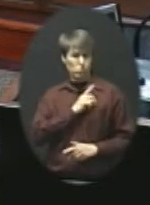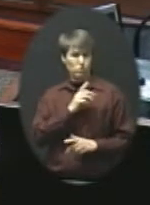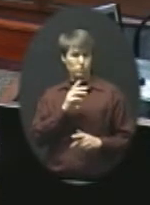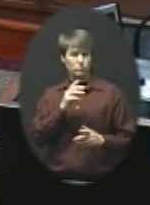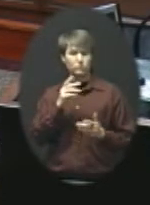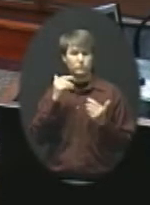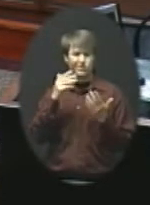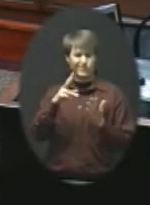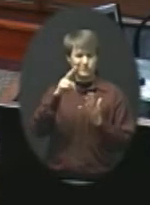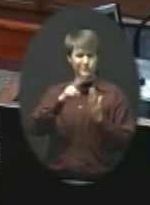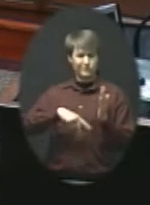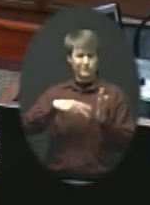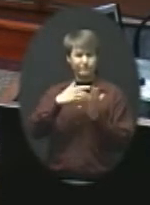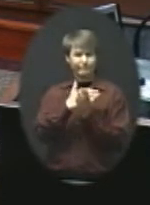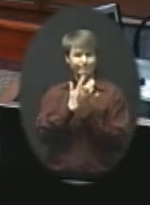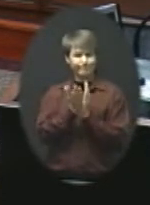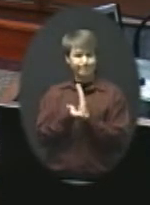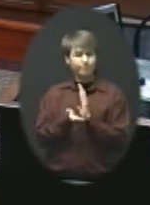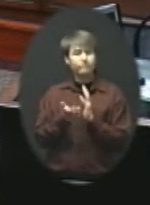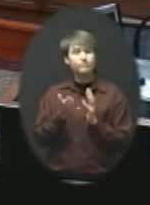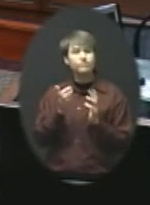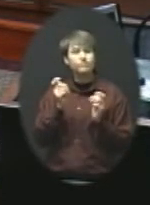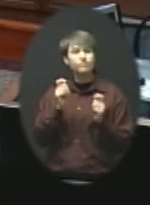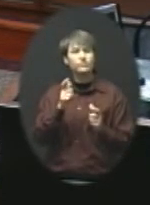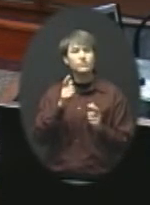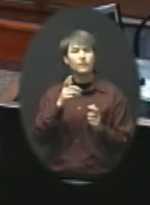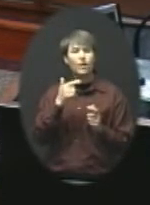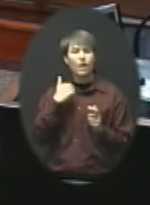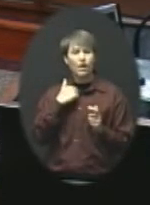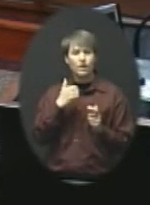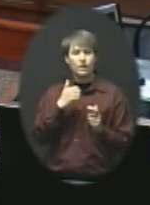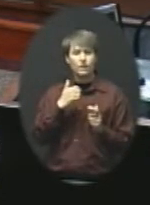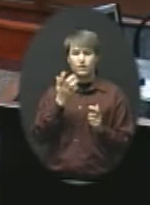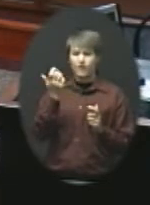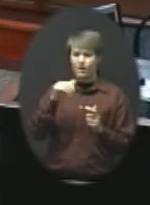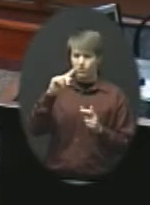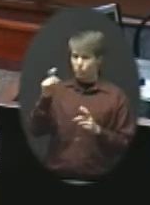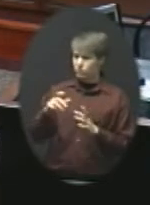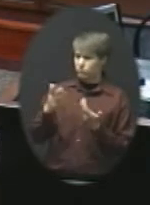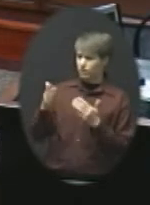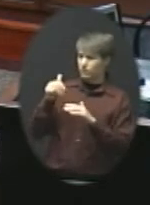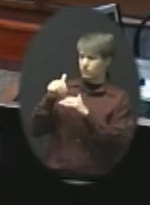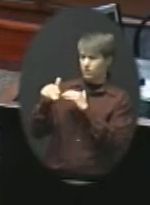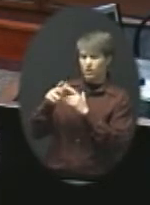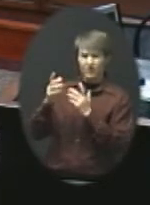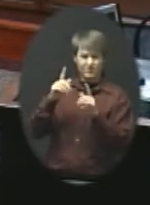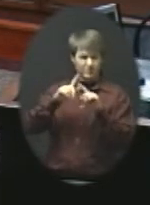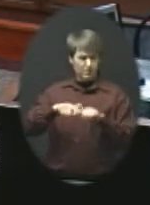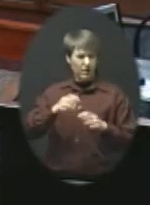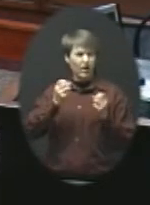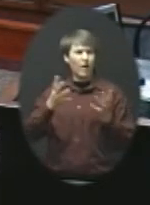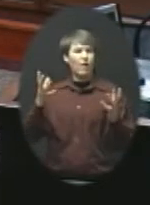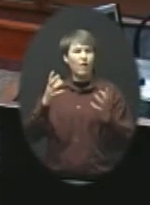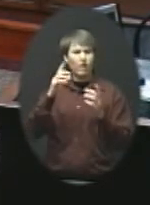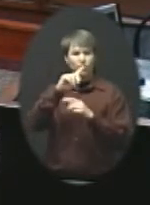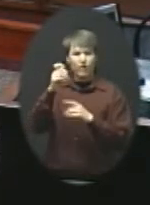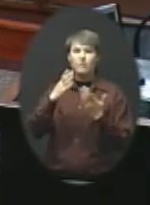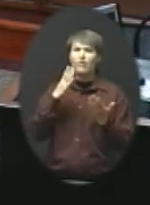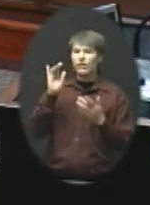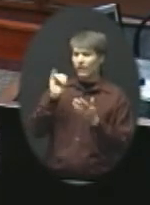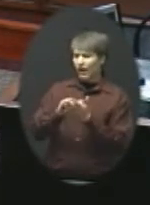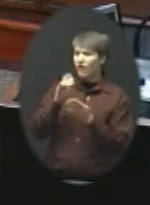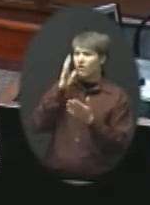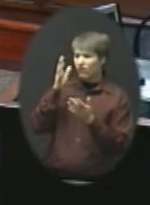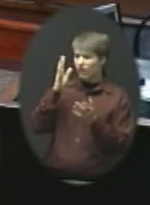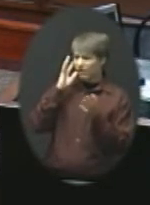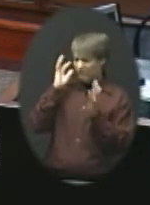through the document relatively quickly and forward questions. And depending on the number of questions you get, perhaps that would